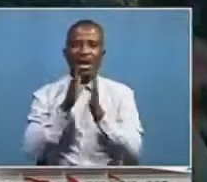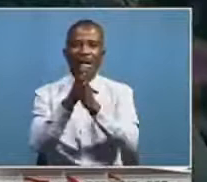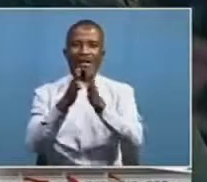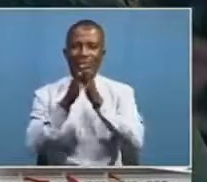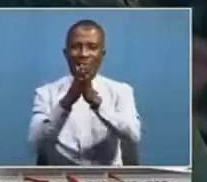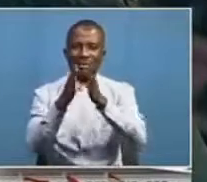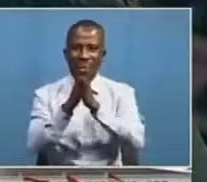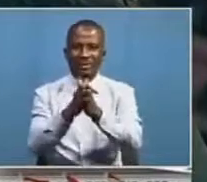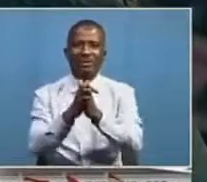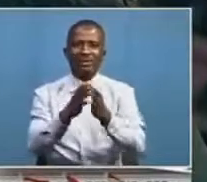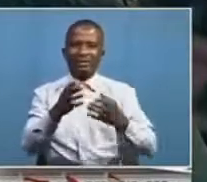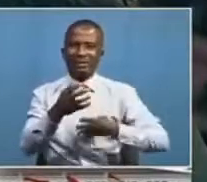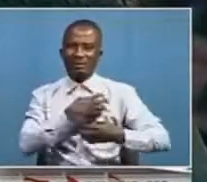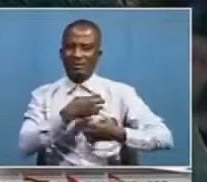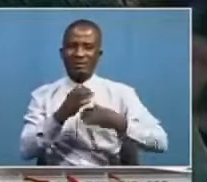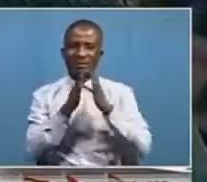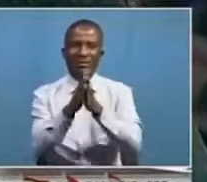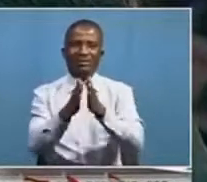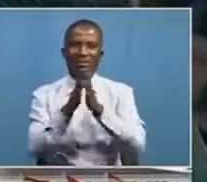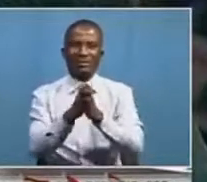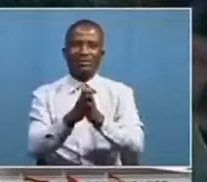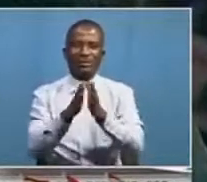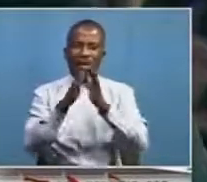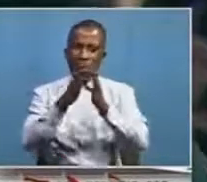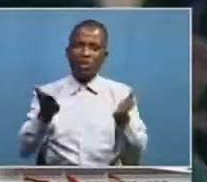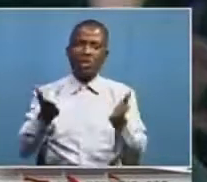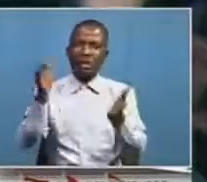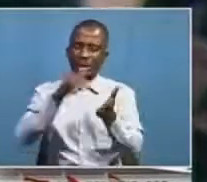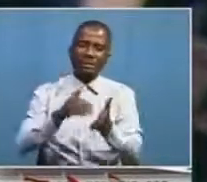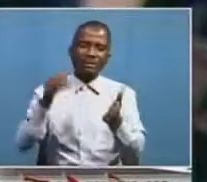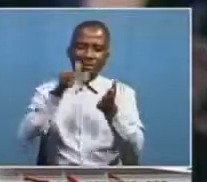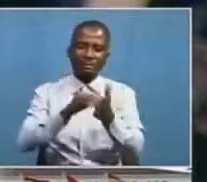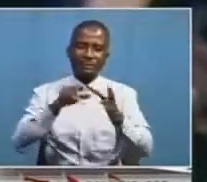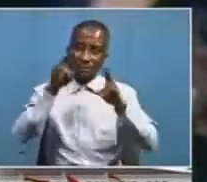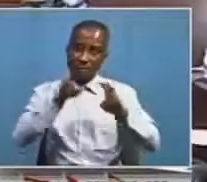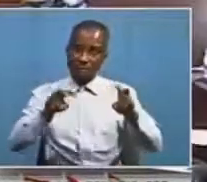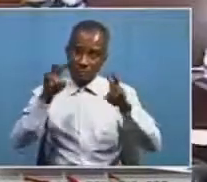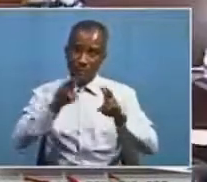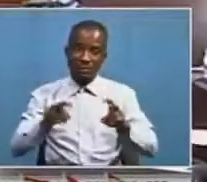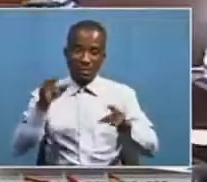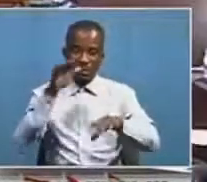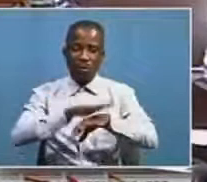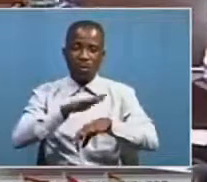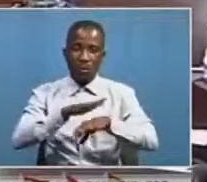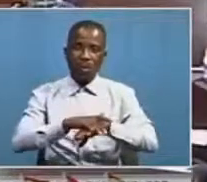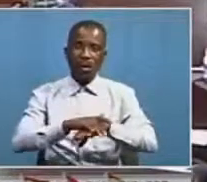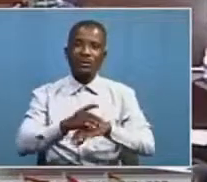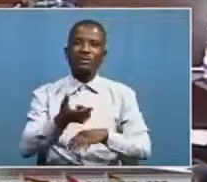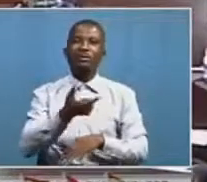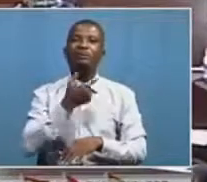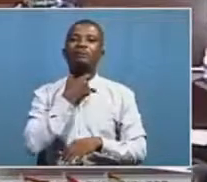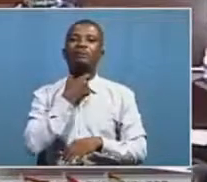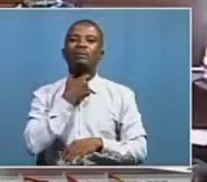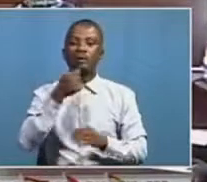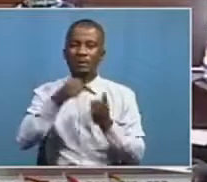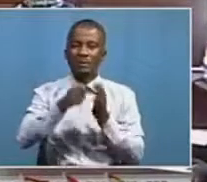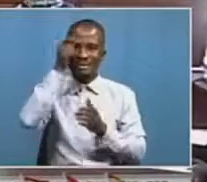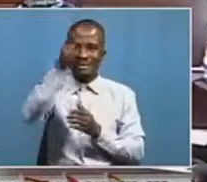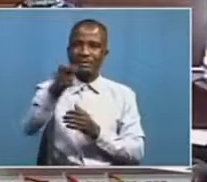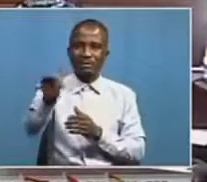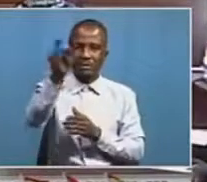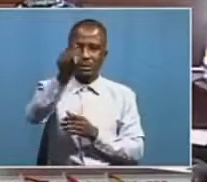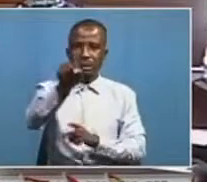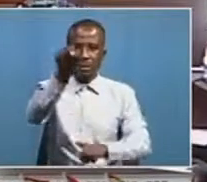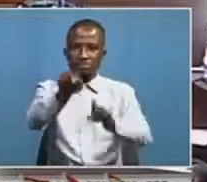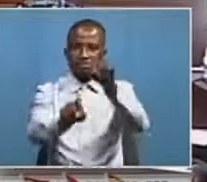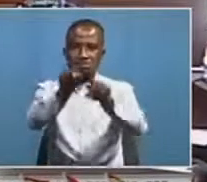petitioner, which included an attempt to reopen petitioner's case, for him to subpoena the chairperson of the first respondent to